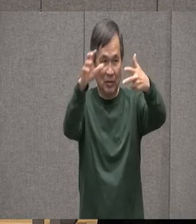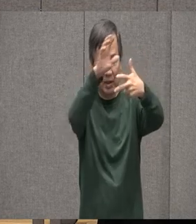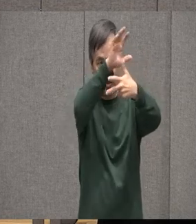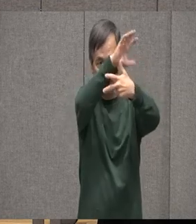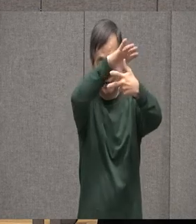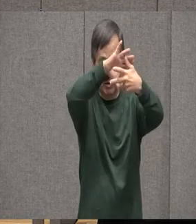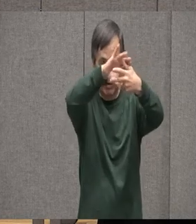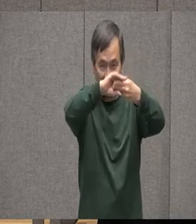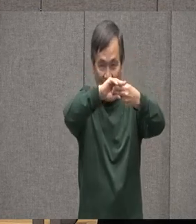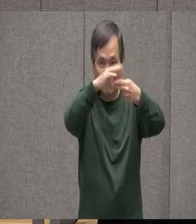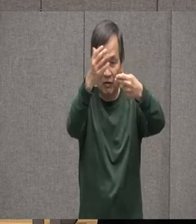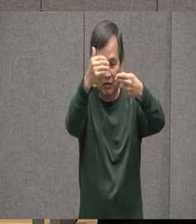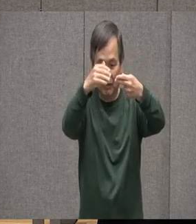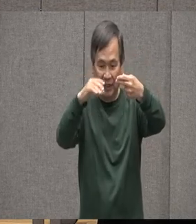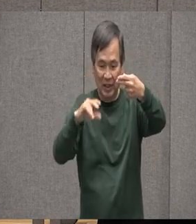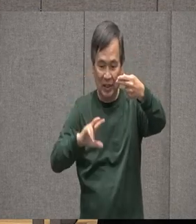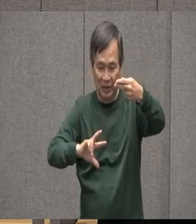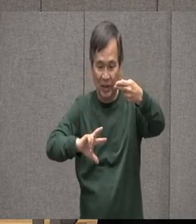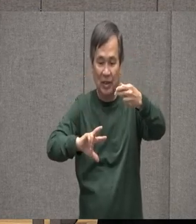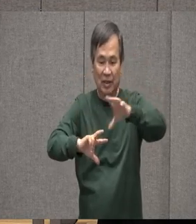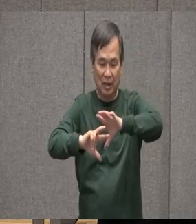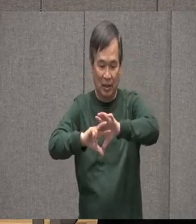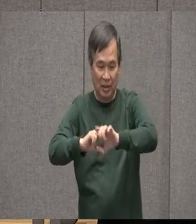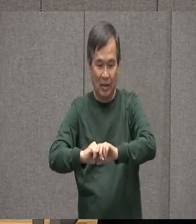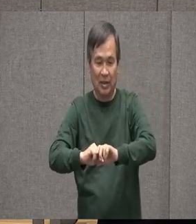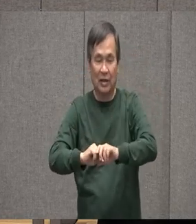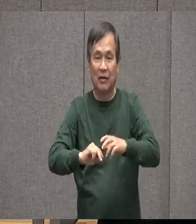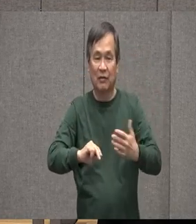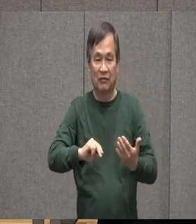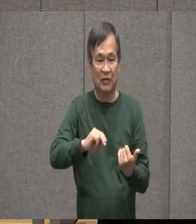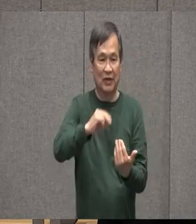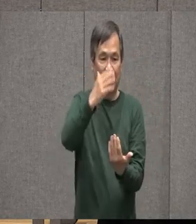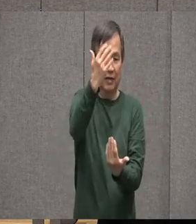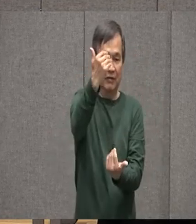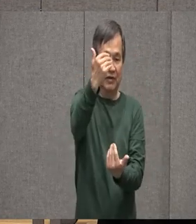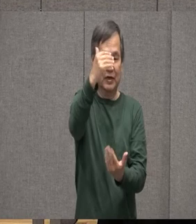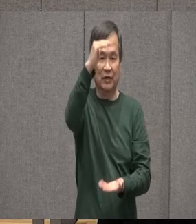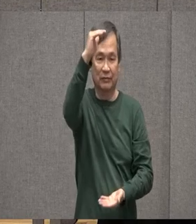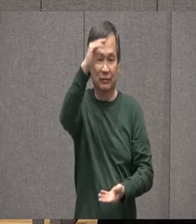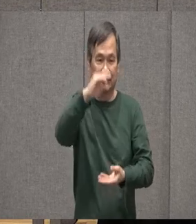3 groups of 5 is 15, and another 3 groups of 5 is 15, and that makes 30.